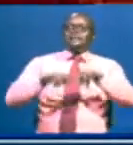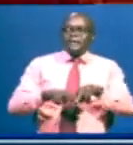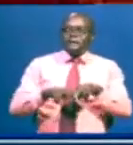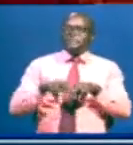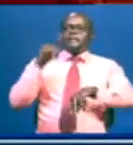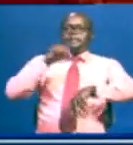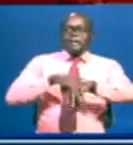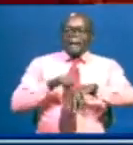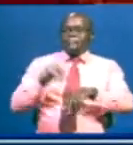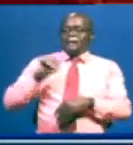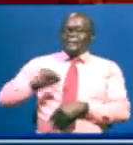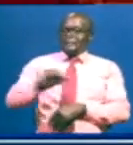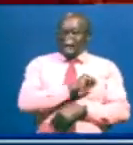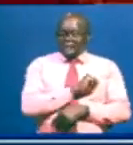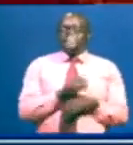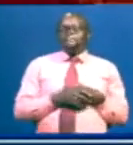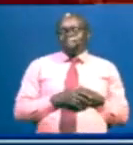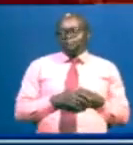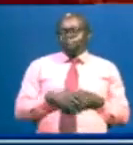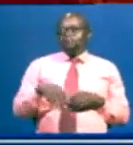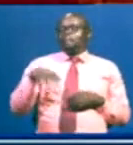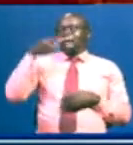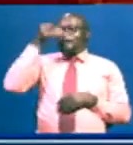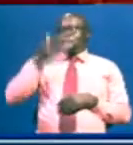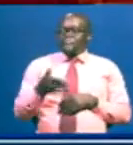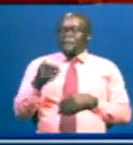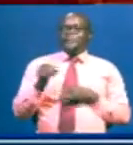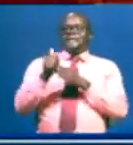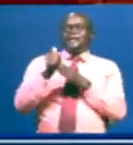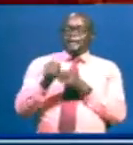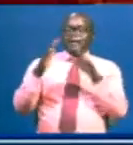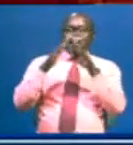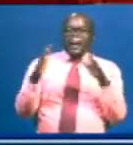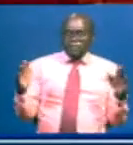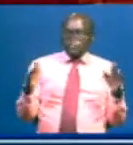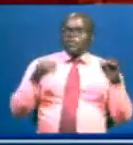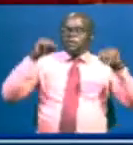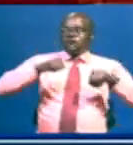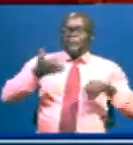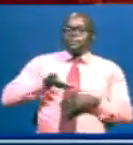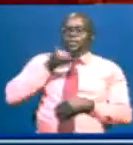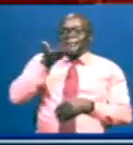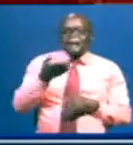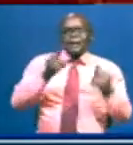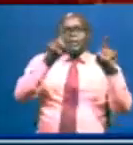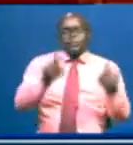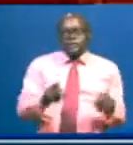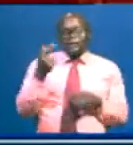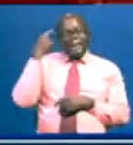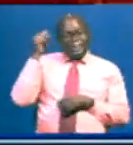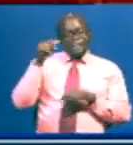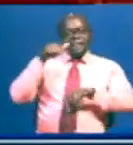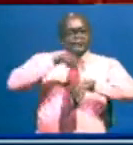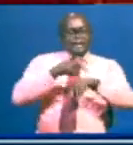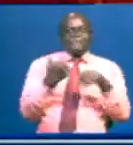the Senate, when the Speaker is presiding over a house to be able to answer questions. I think it's about time,